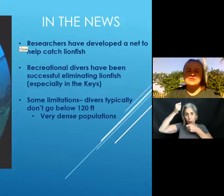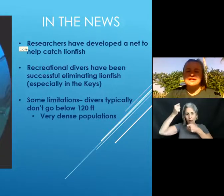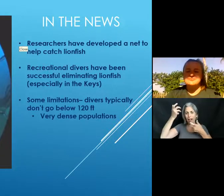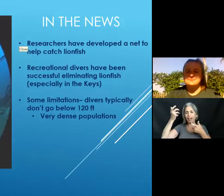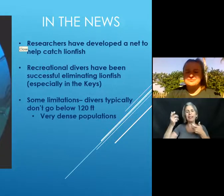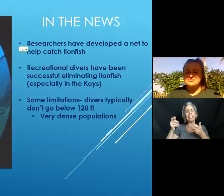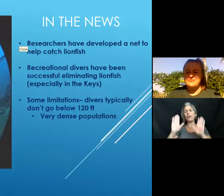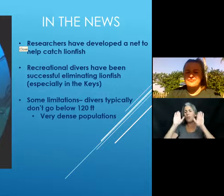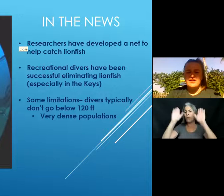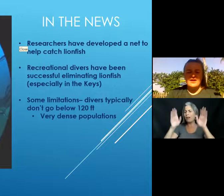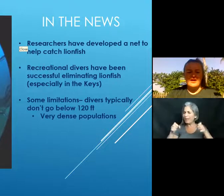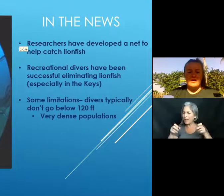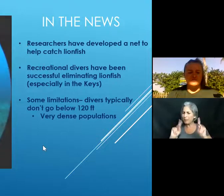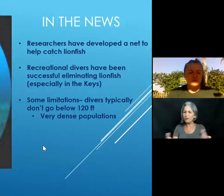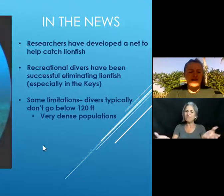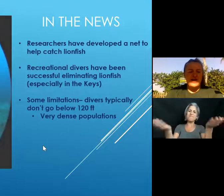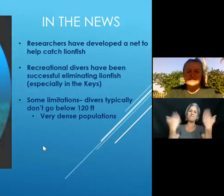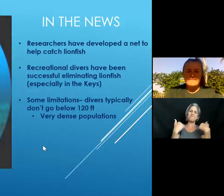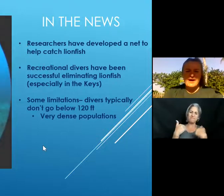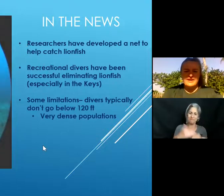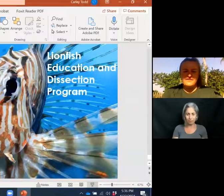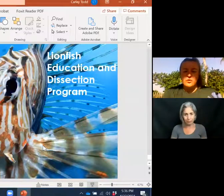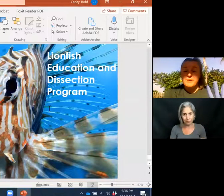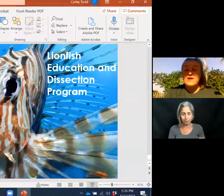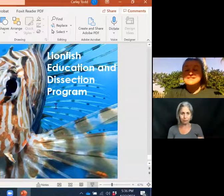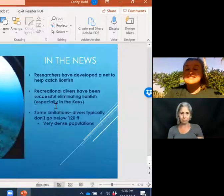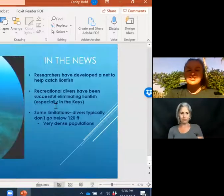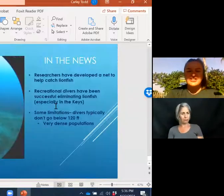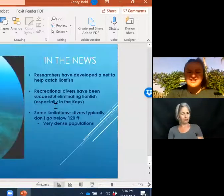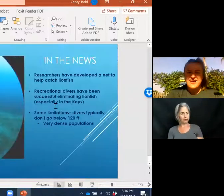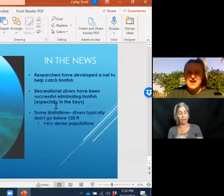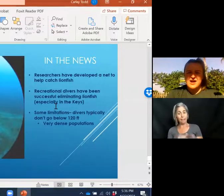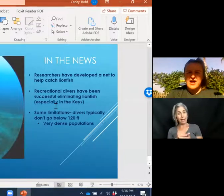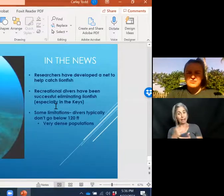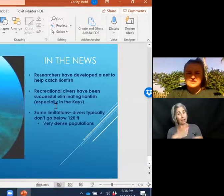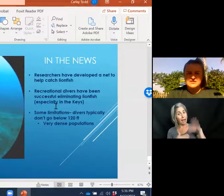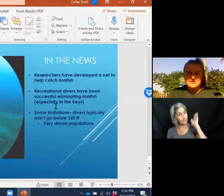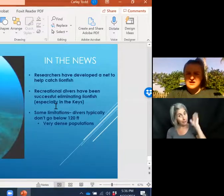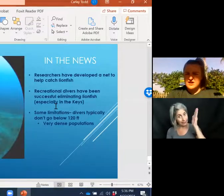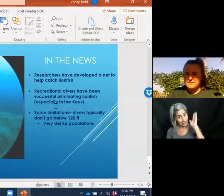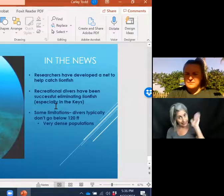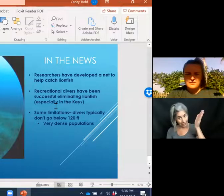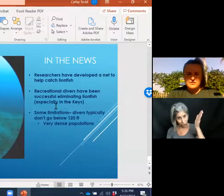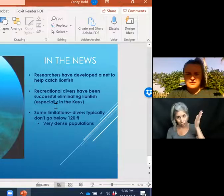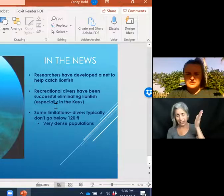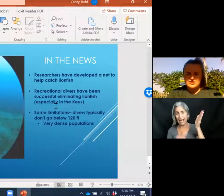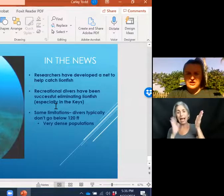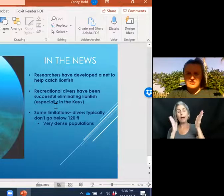great opportunity. So that is about it for my presentation. I will stop